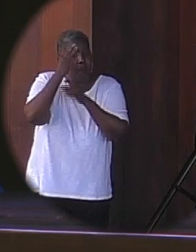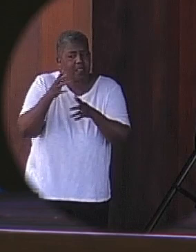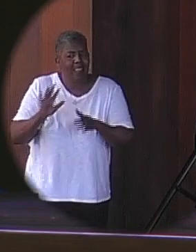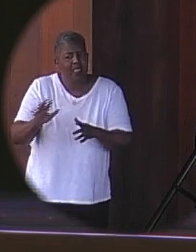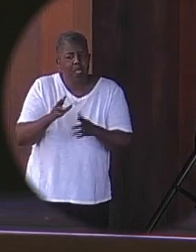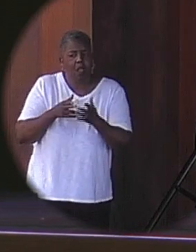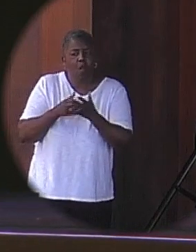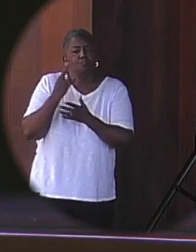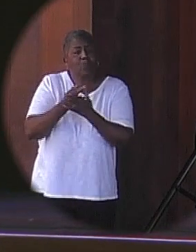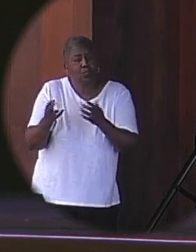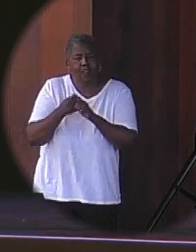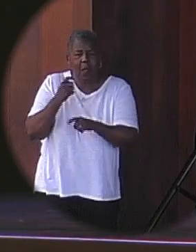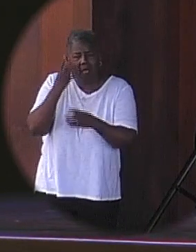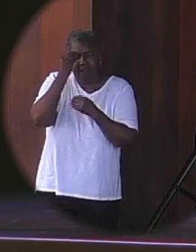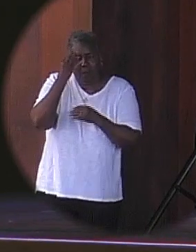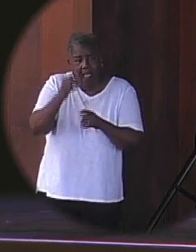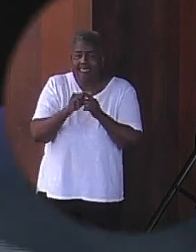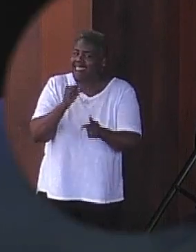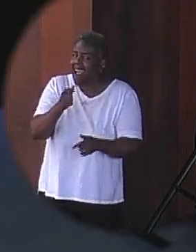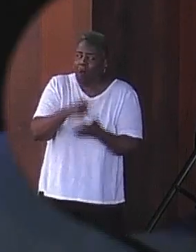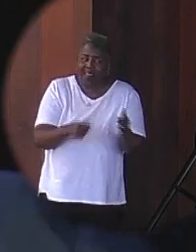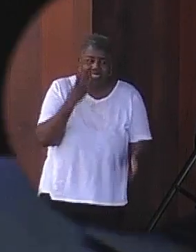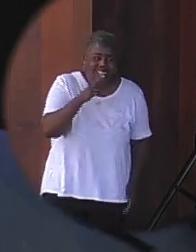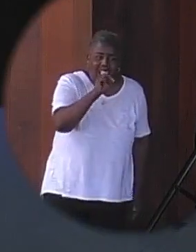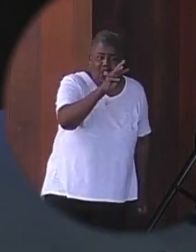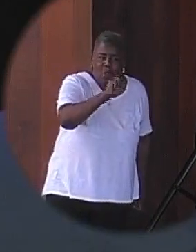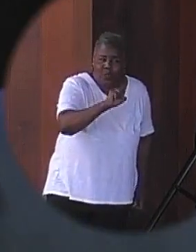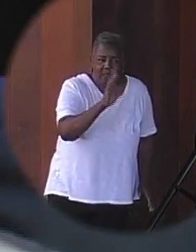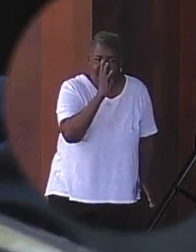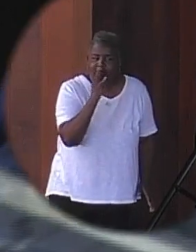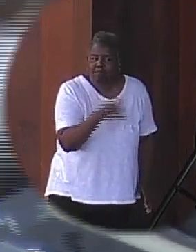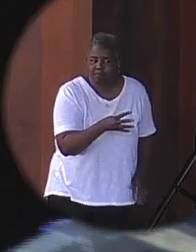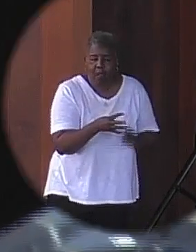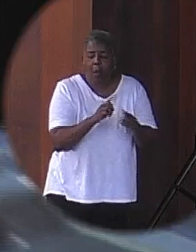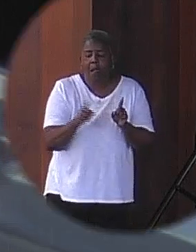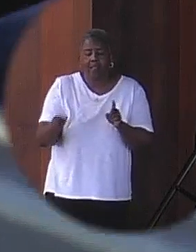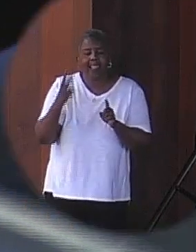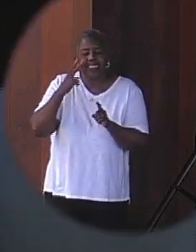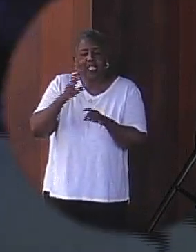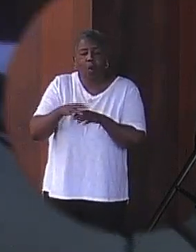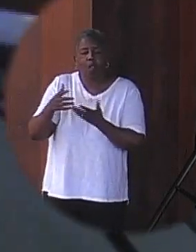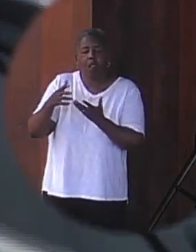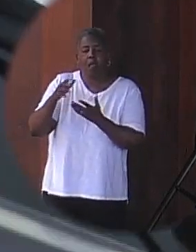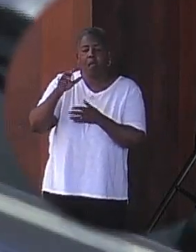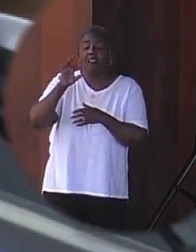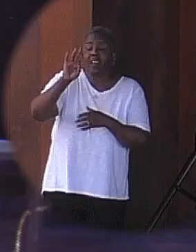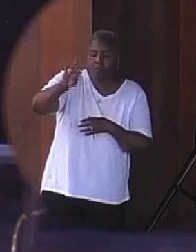information is not what they see on the news, it's what they see on social media.